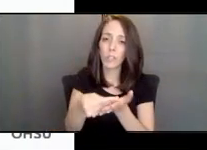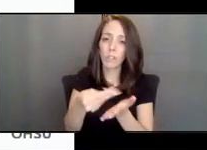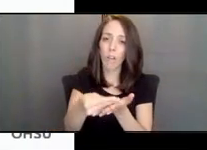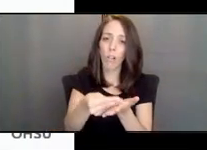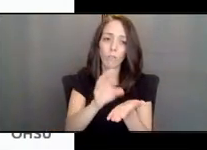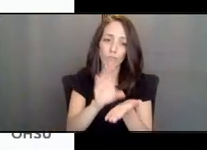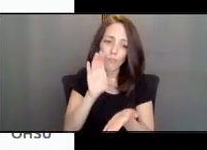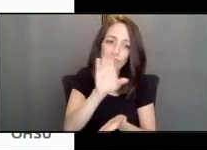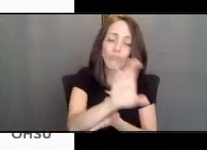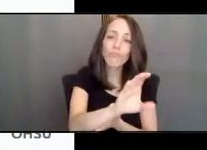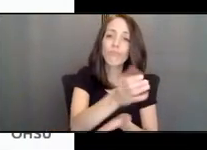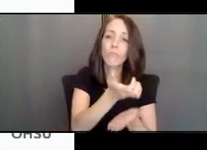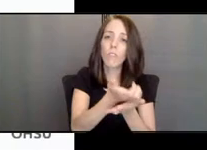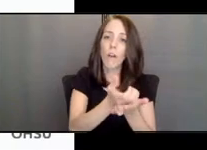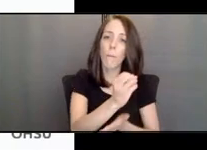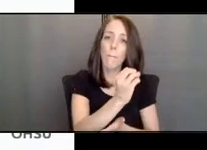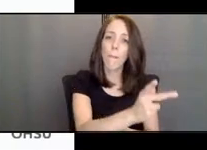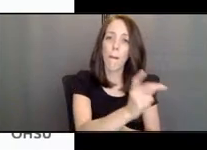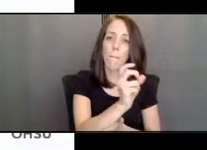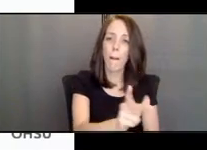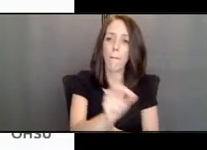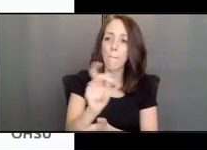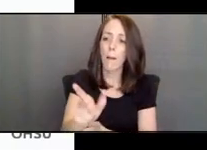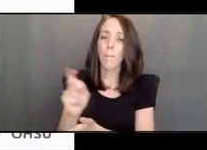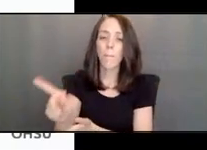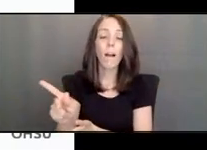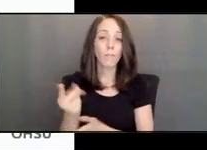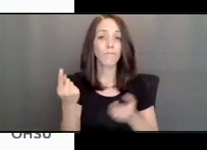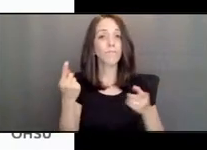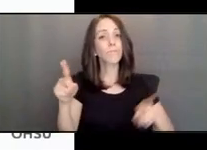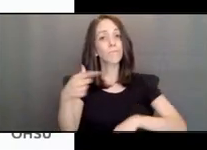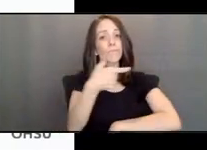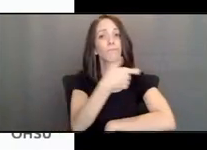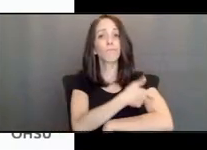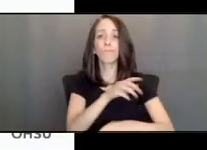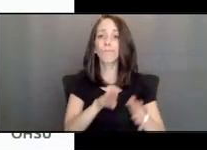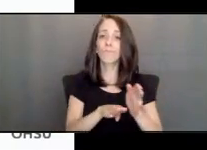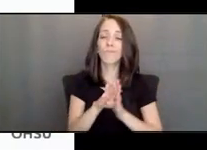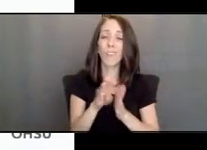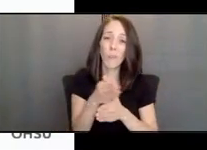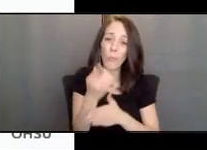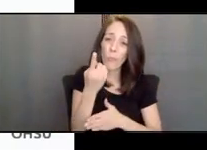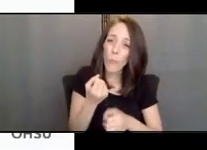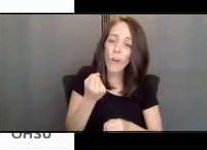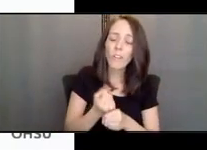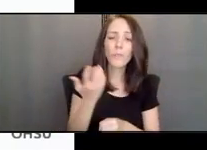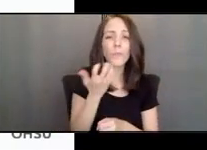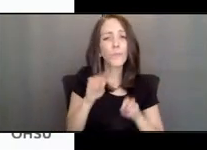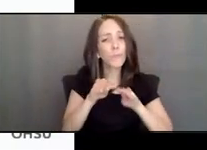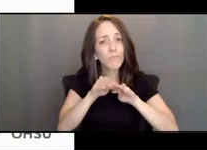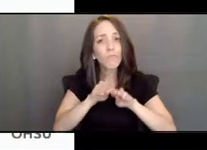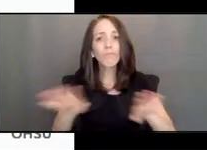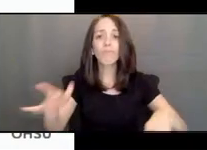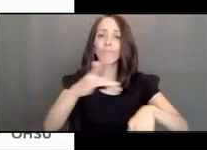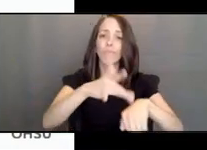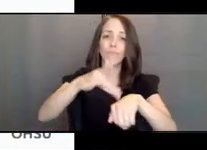economy. Effective vaccines were developed in only a year and are now widely available in our